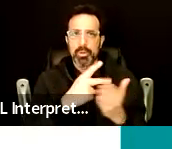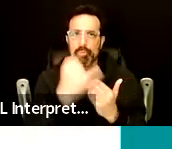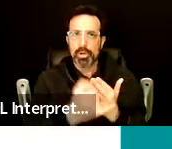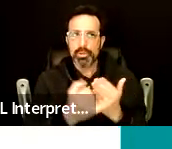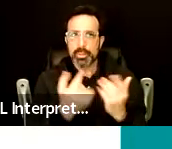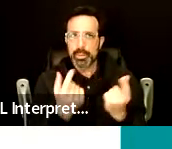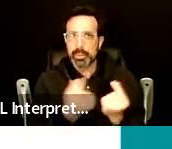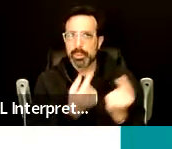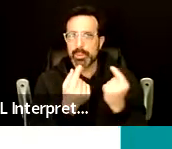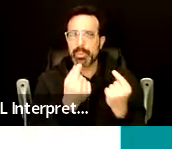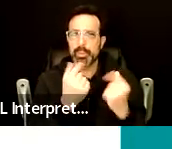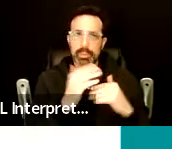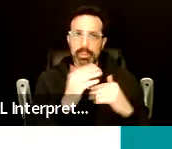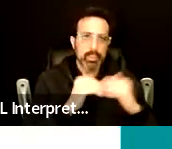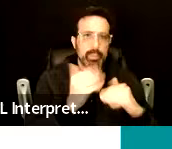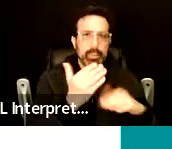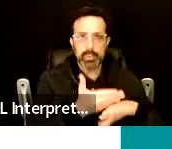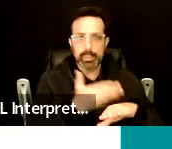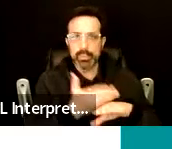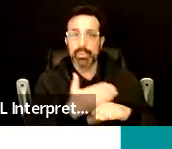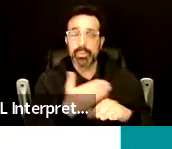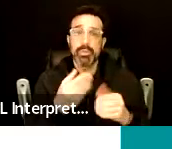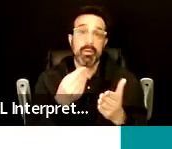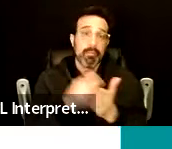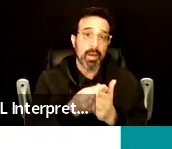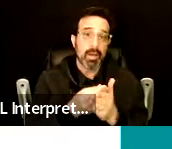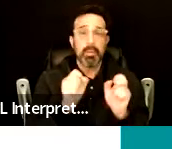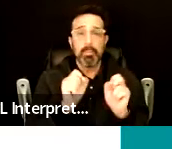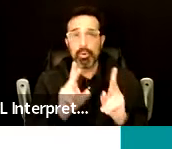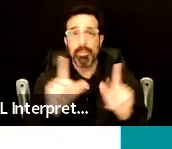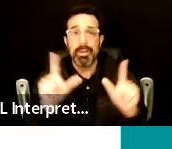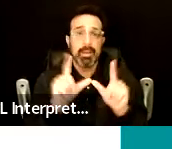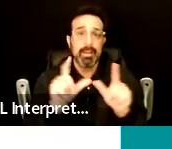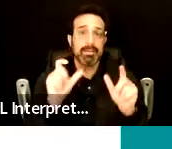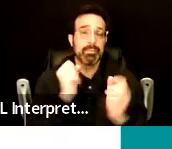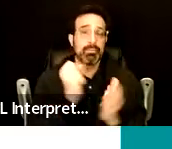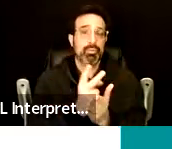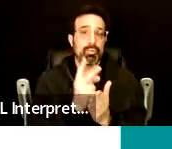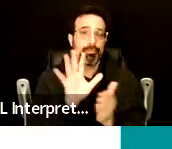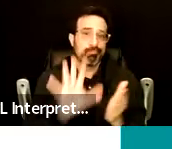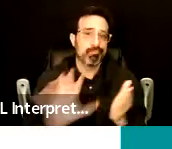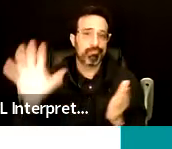out, assist, fund, permit, license, or approve throughout the country.